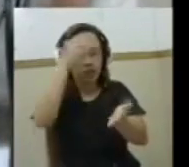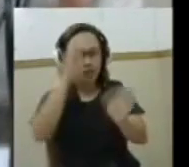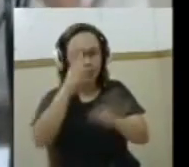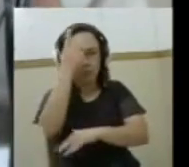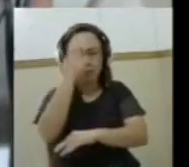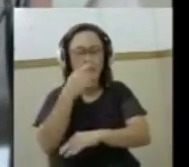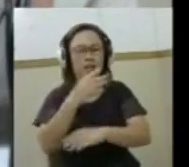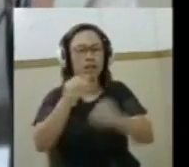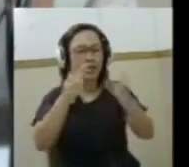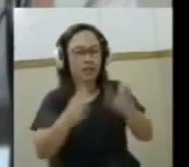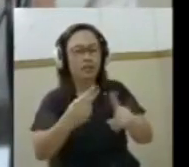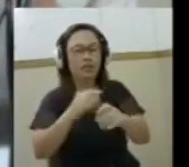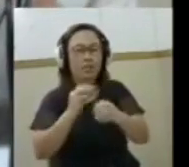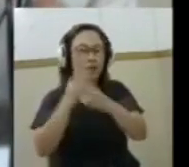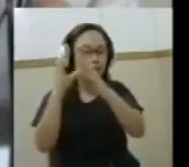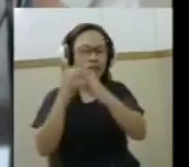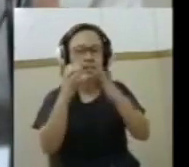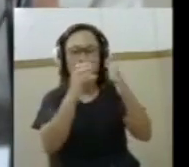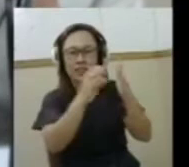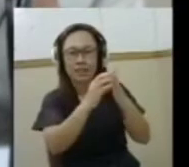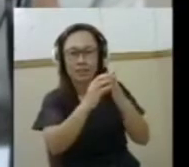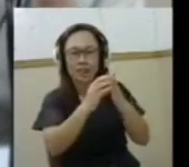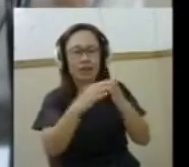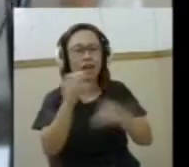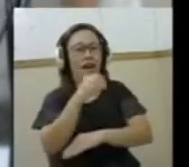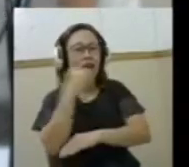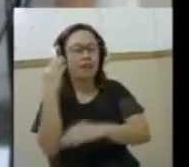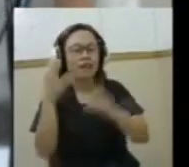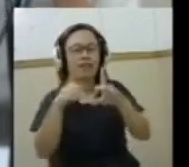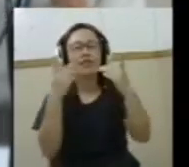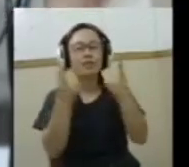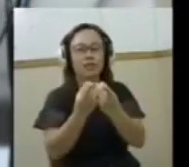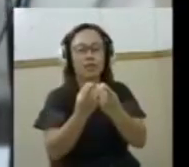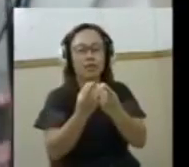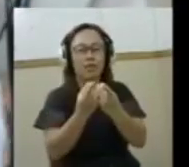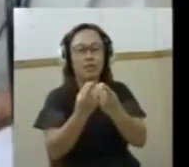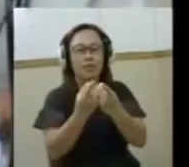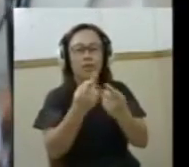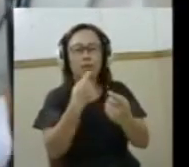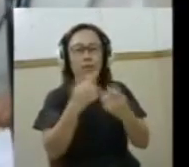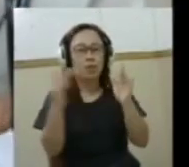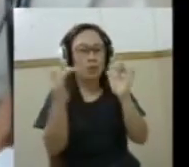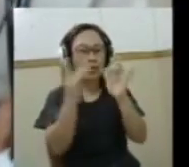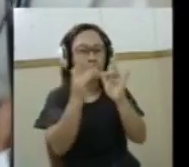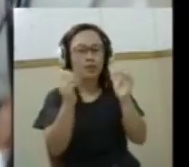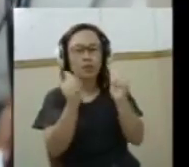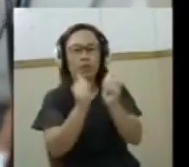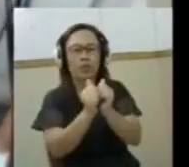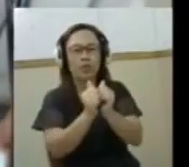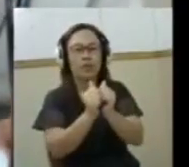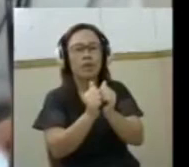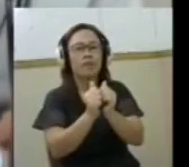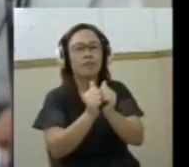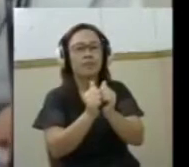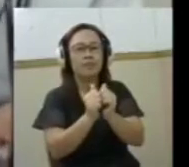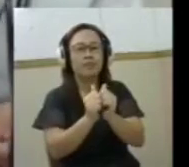and teachers from Malaybalay City Division and other divisions who are reached by our radio-based instruction program. I